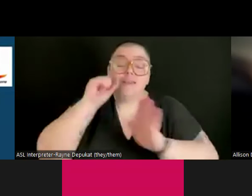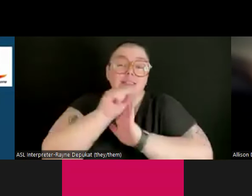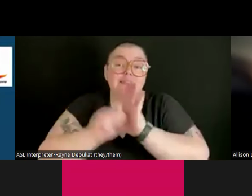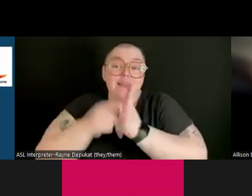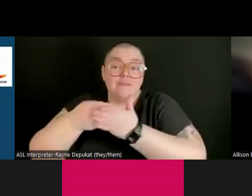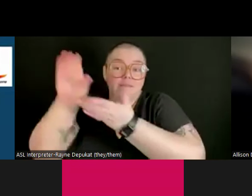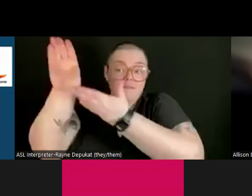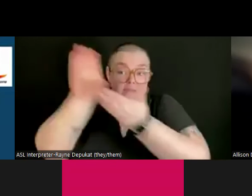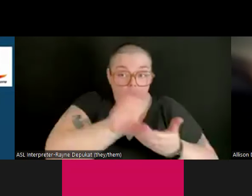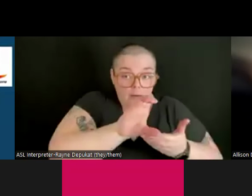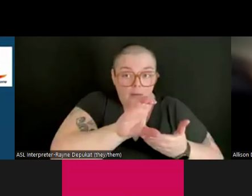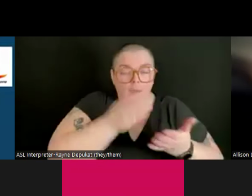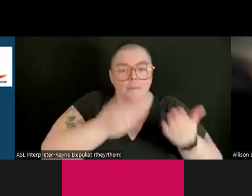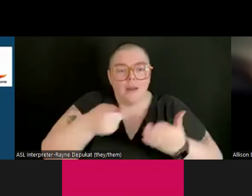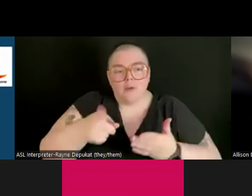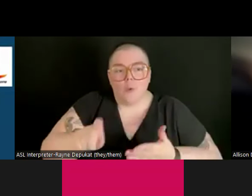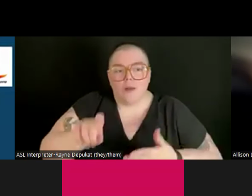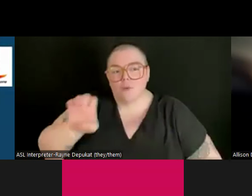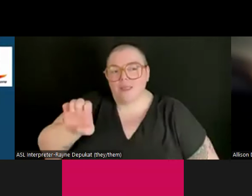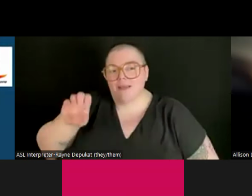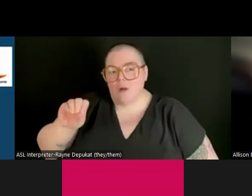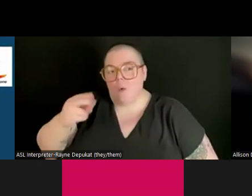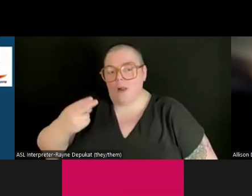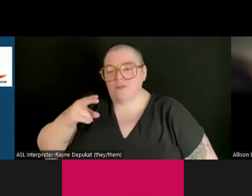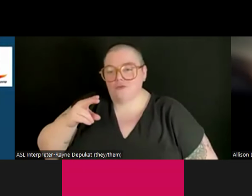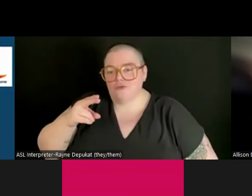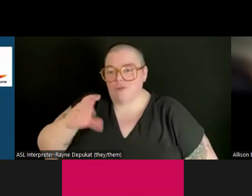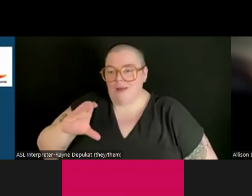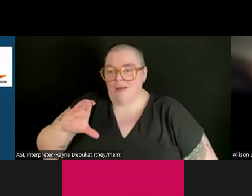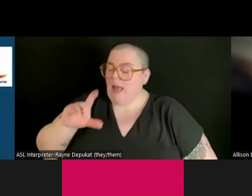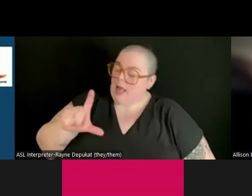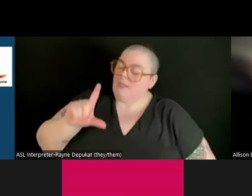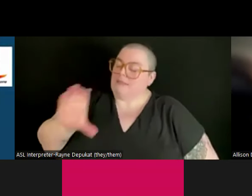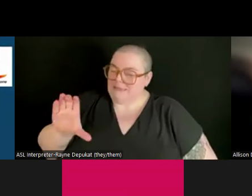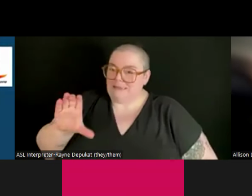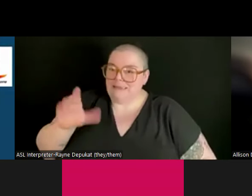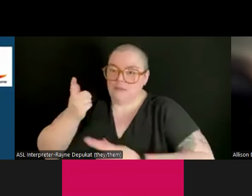to EOHLC. If it's federal housing, you may have to go to the HUD field office.